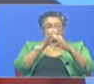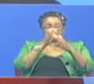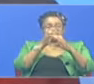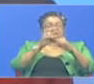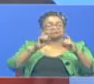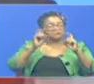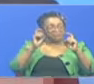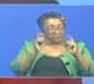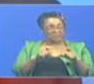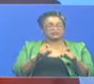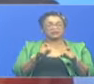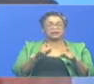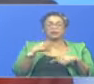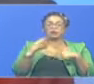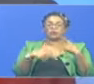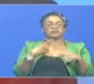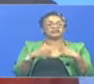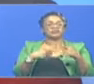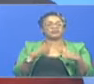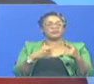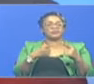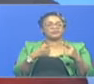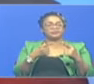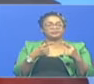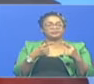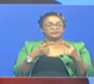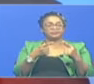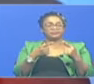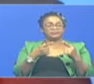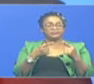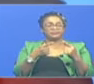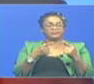a feature, a constant feature in this pandemic.